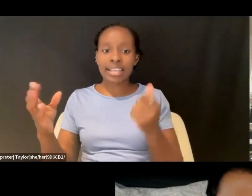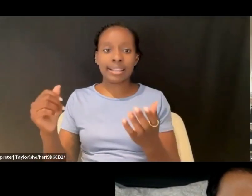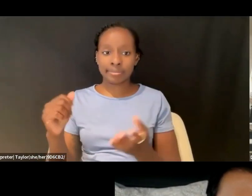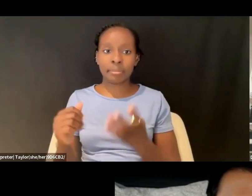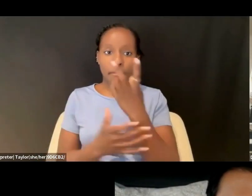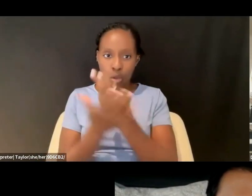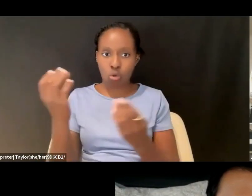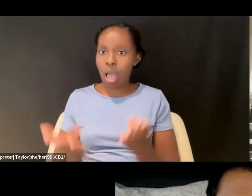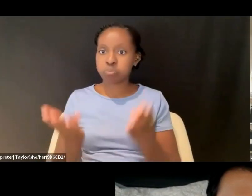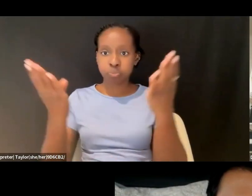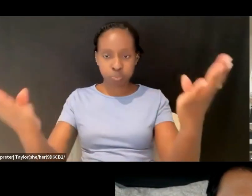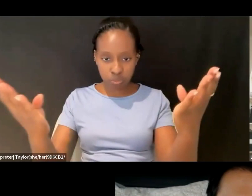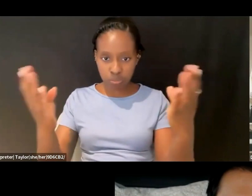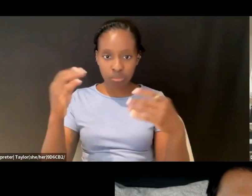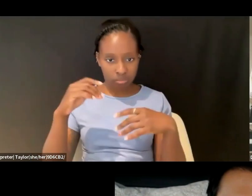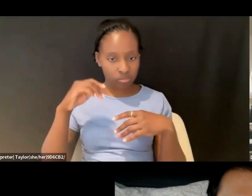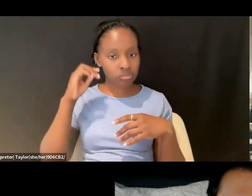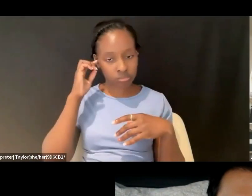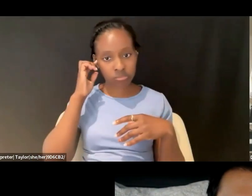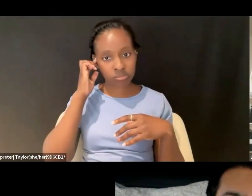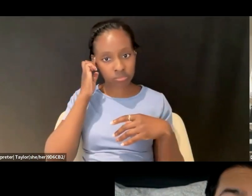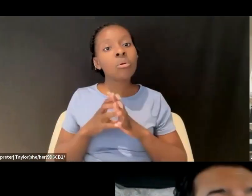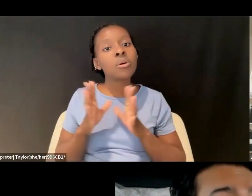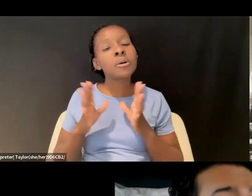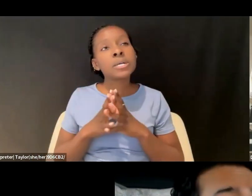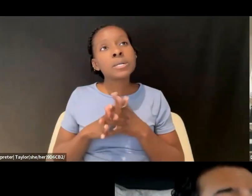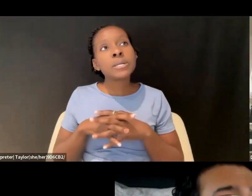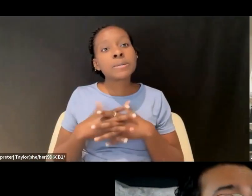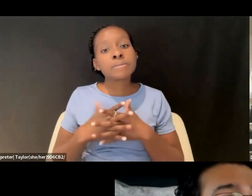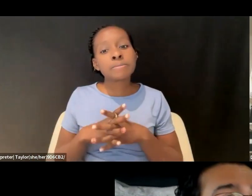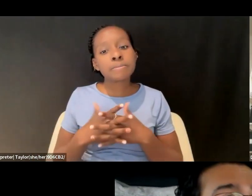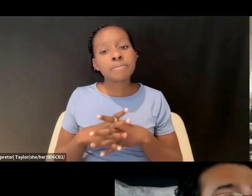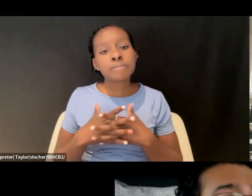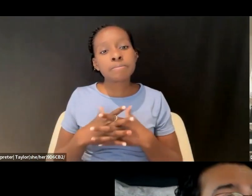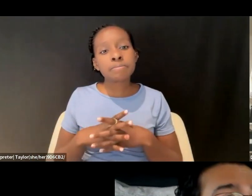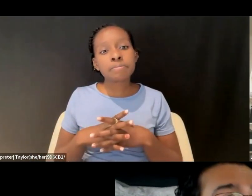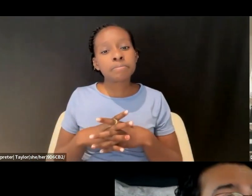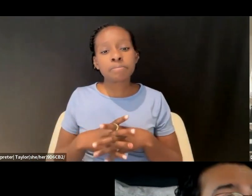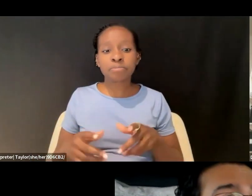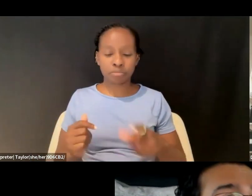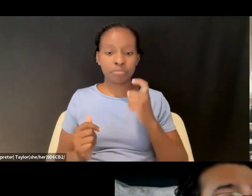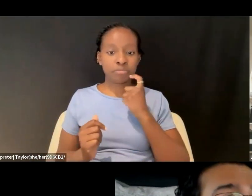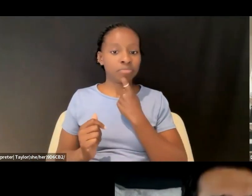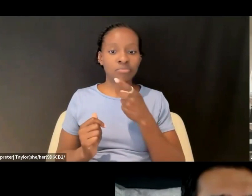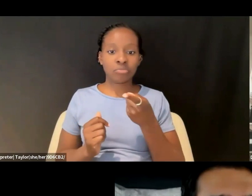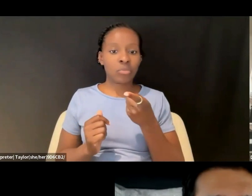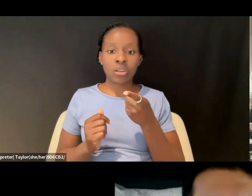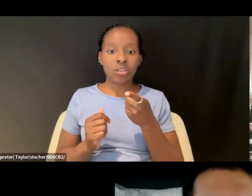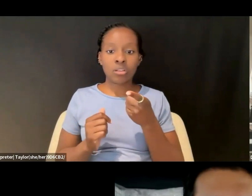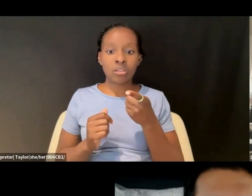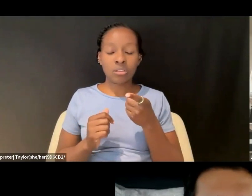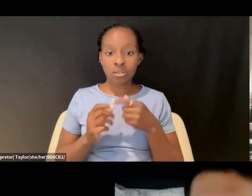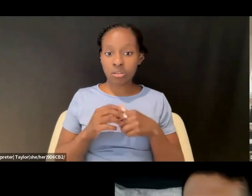LSA and later to these other sister. Oh, I don't know if you can. You cannot submit, Felipe, you Uh, cannot submit